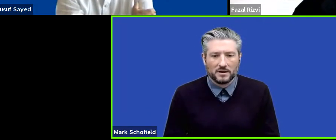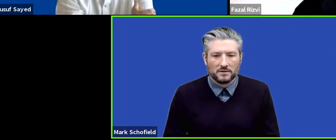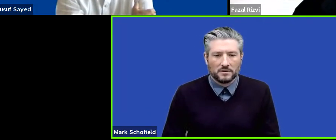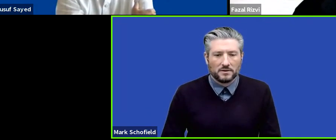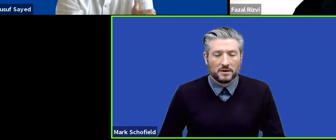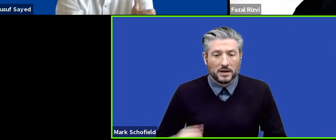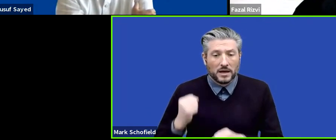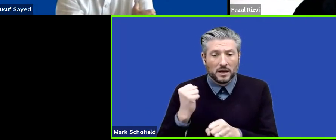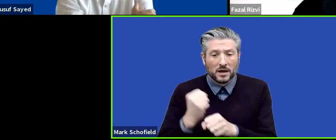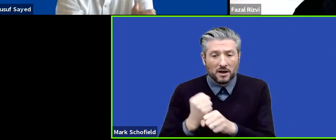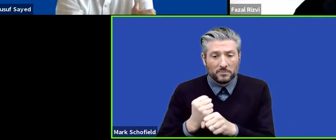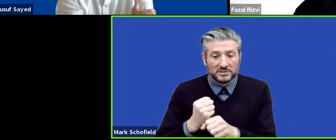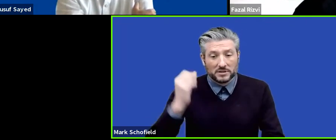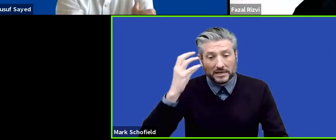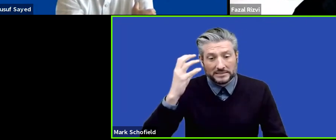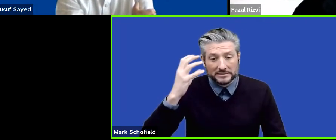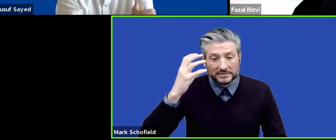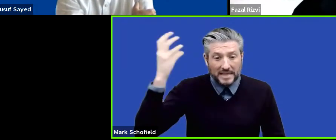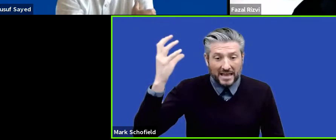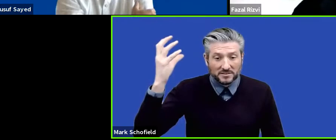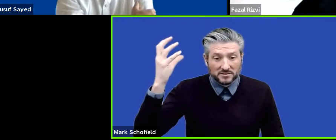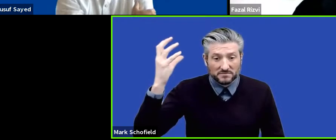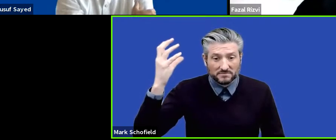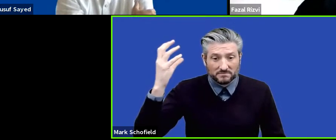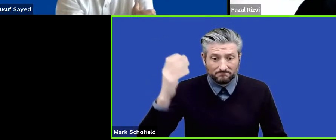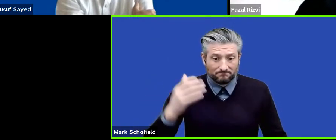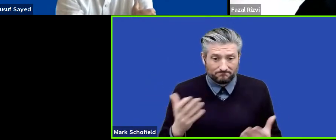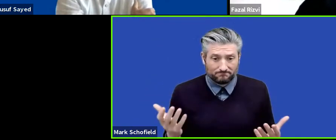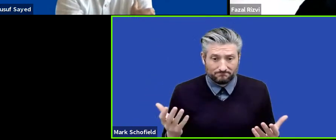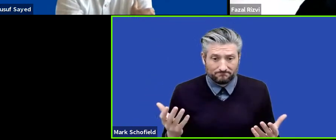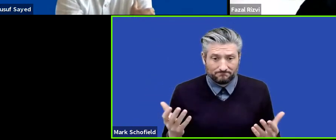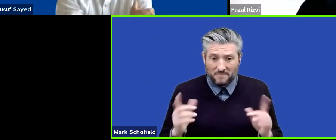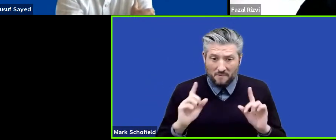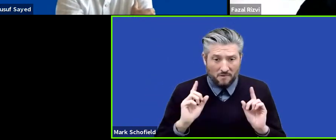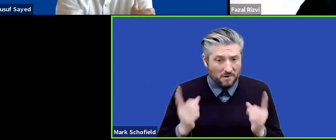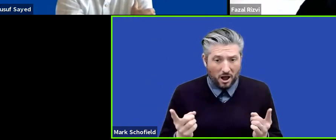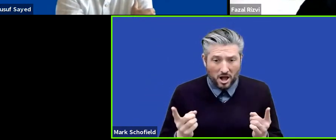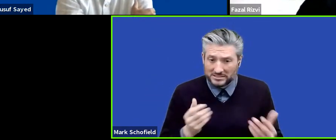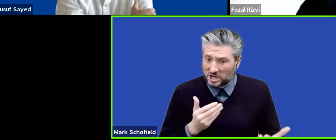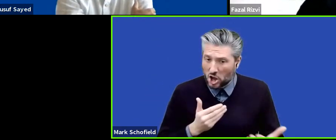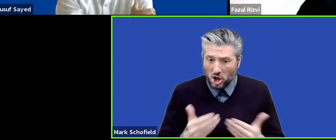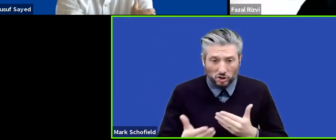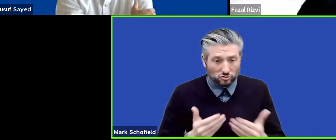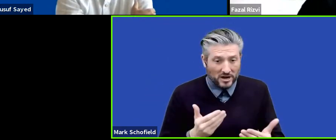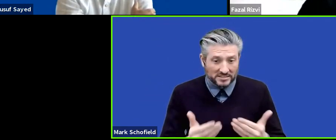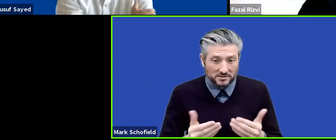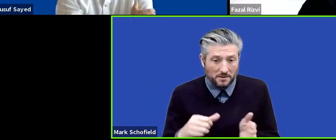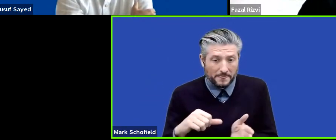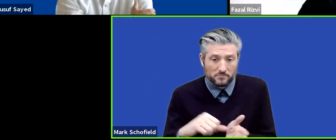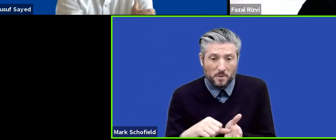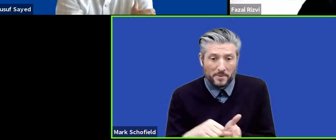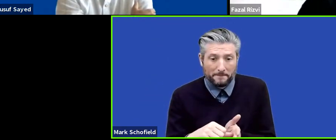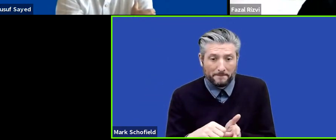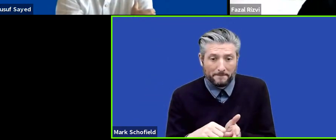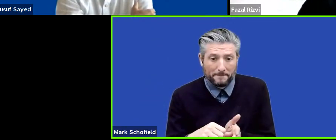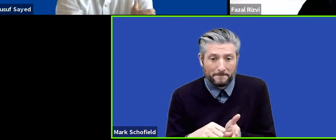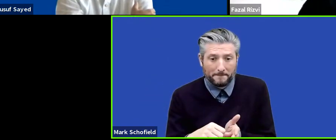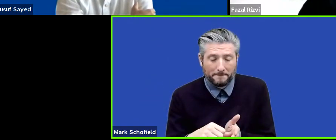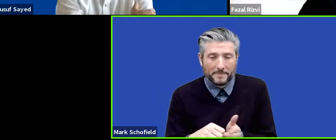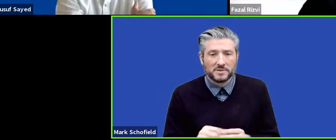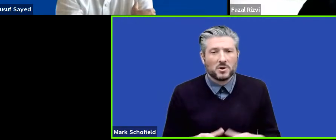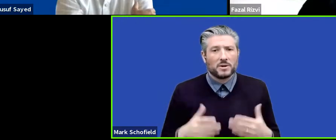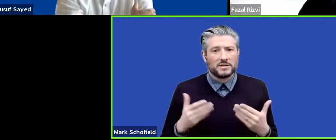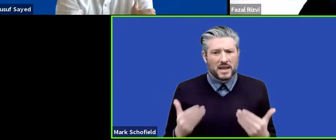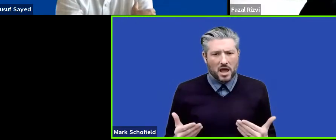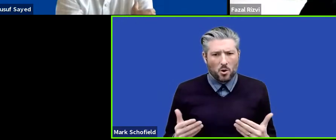course, and the expenditure to address the issue. So as we go forward, it really is an interesting